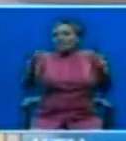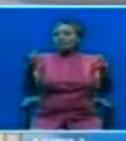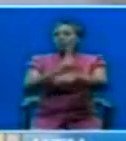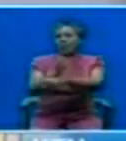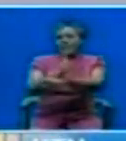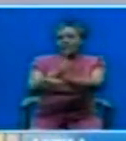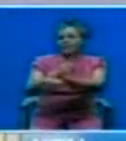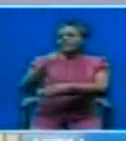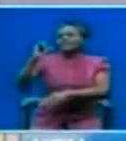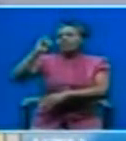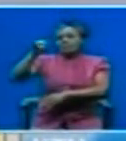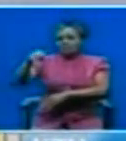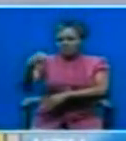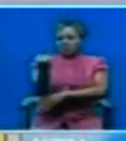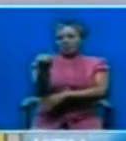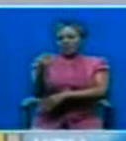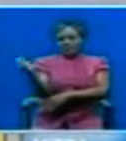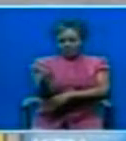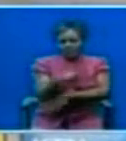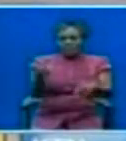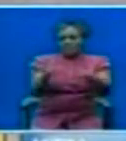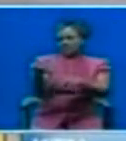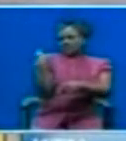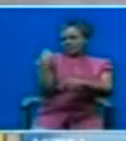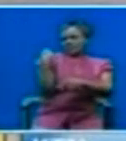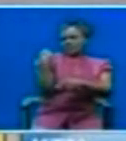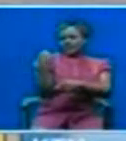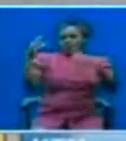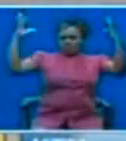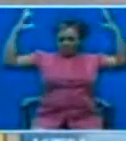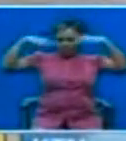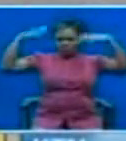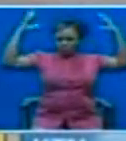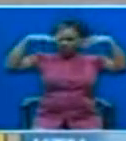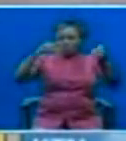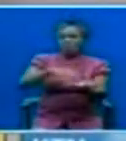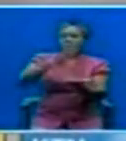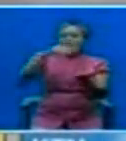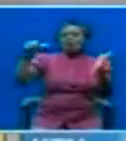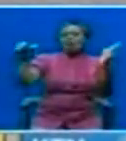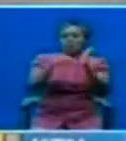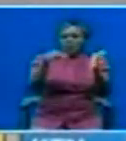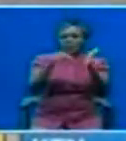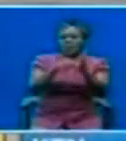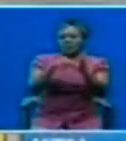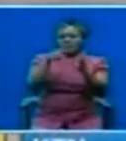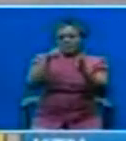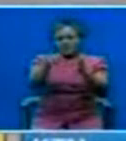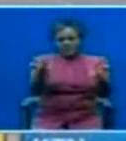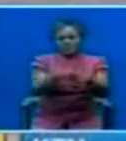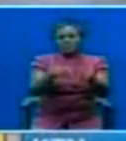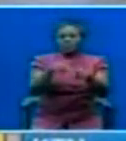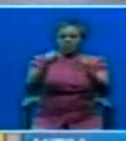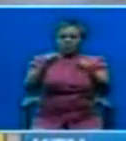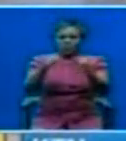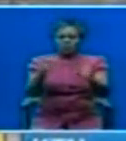January, even when there were no rains. But the recent downpour in the county caused more harm than they otherwise anticipated good that should